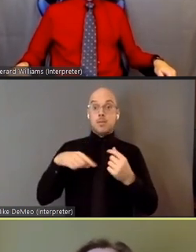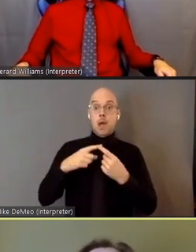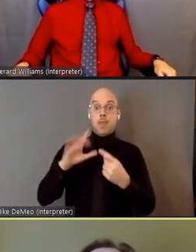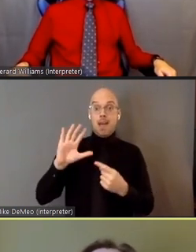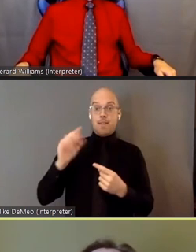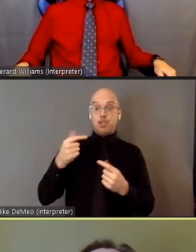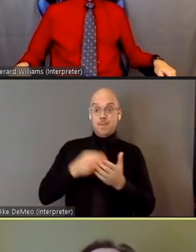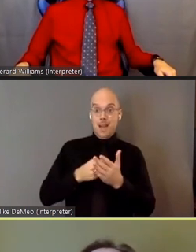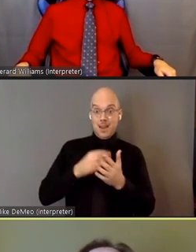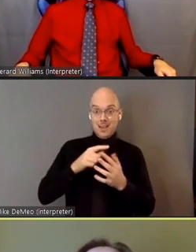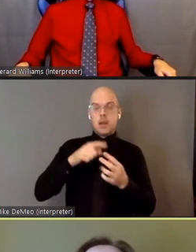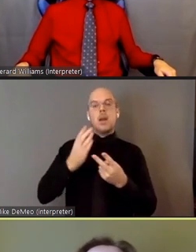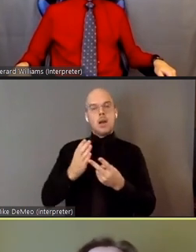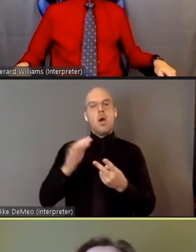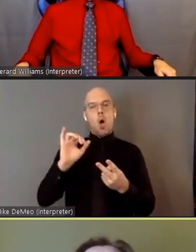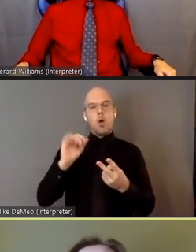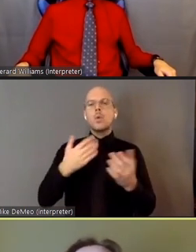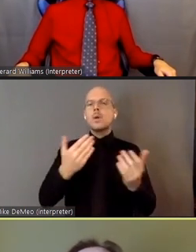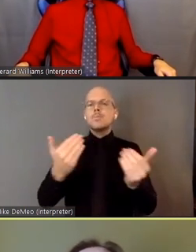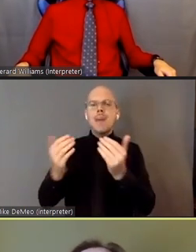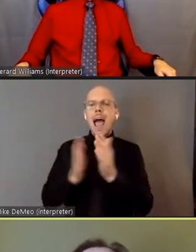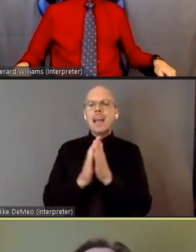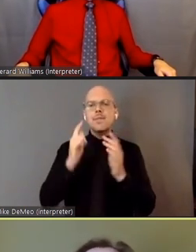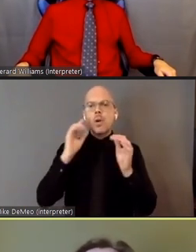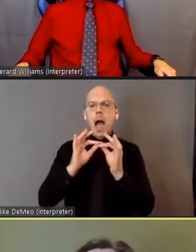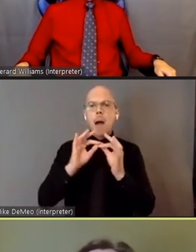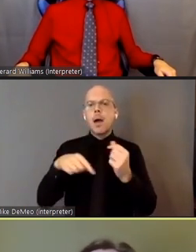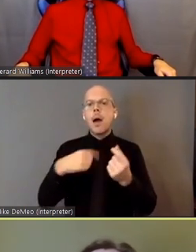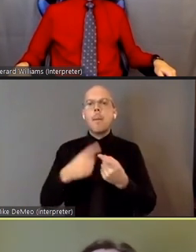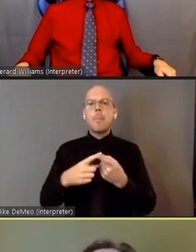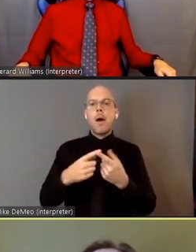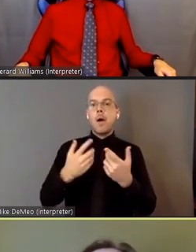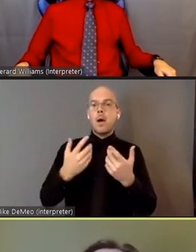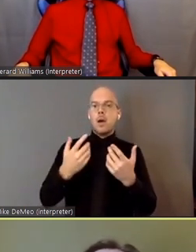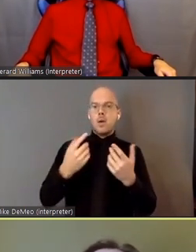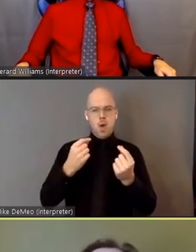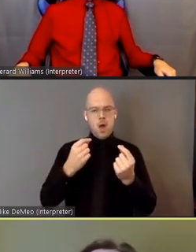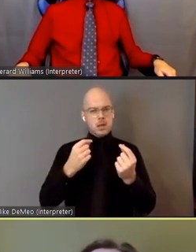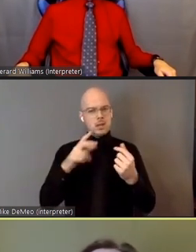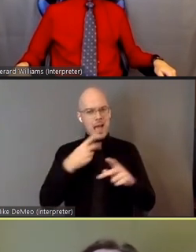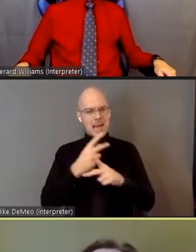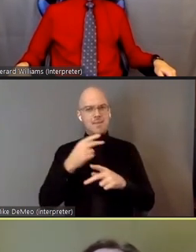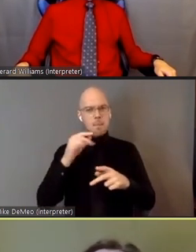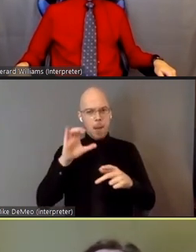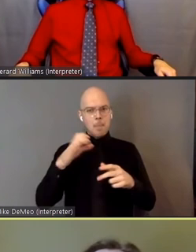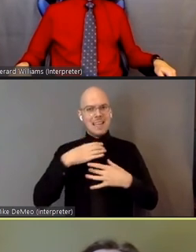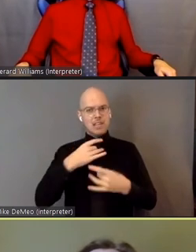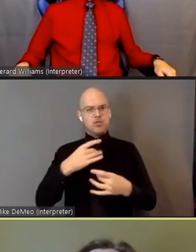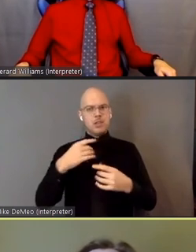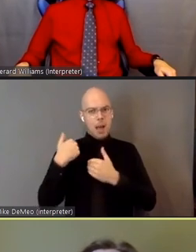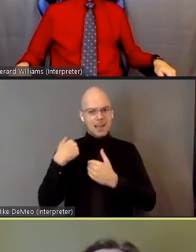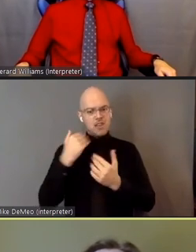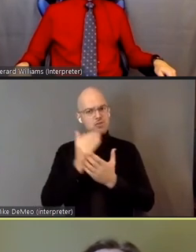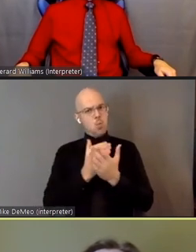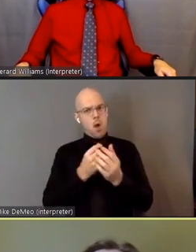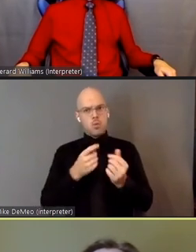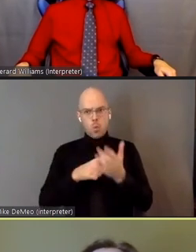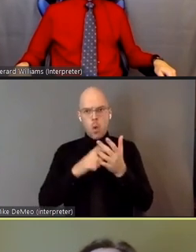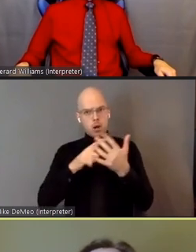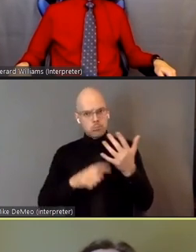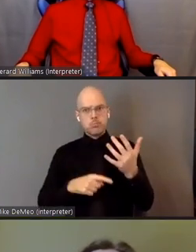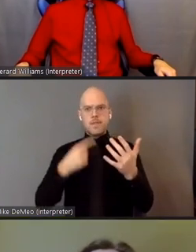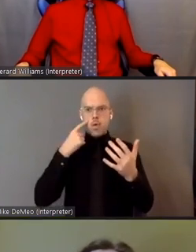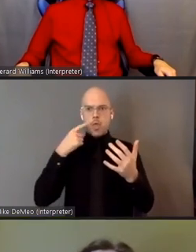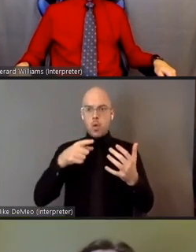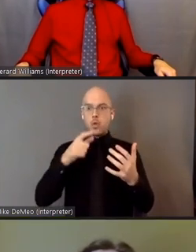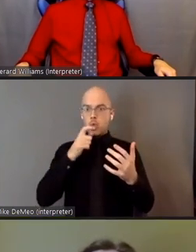for comment on rolling out a scheme of public interest obligations for legacy support recipients as well. Thank